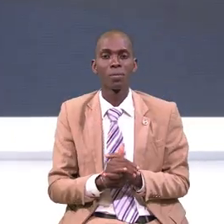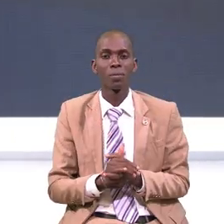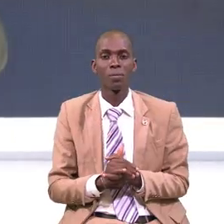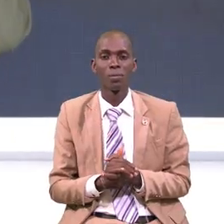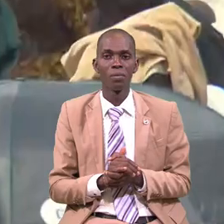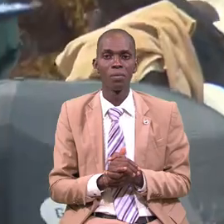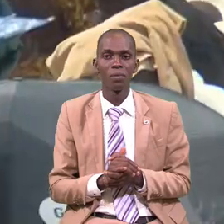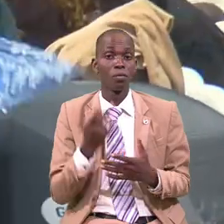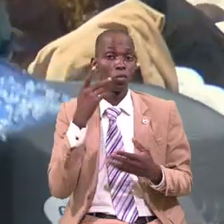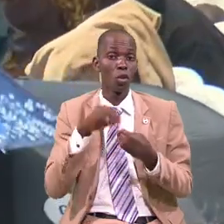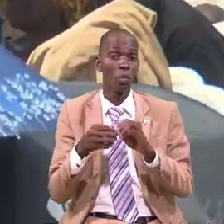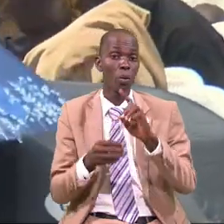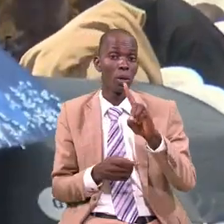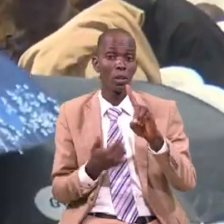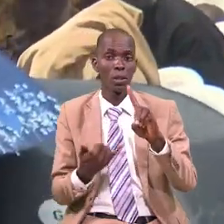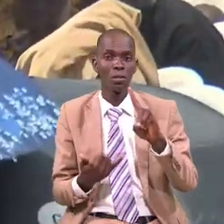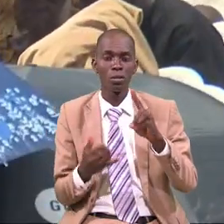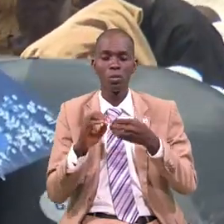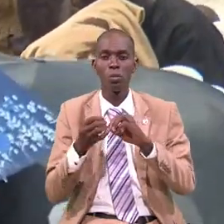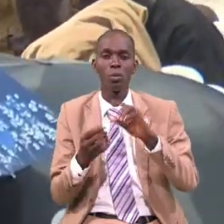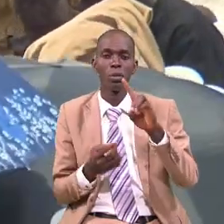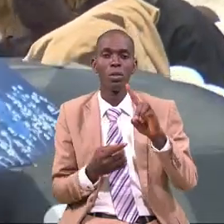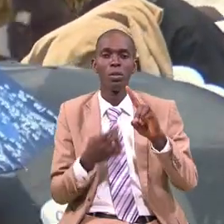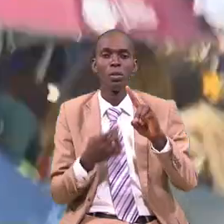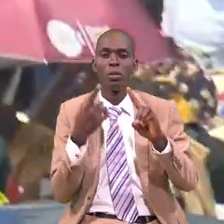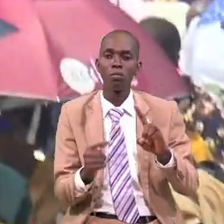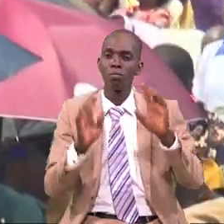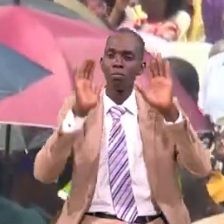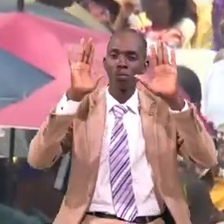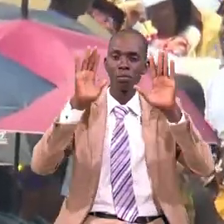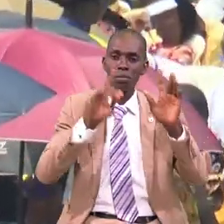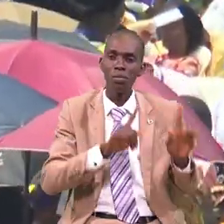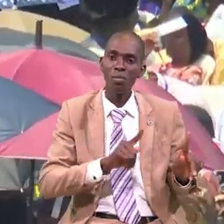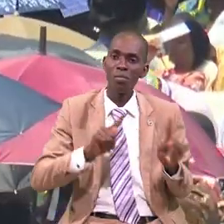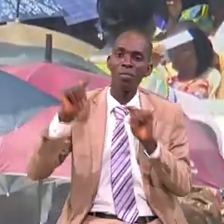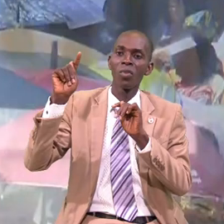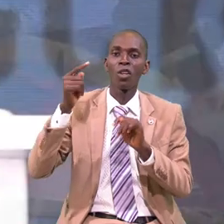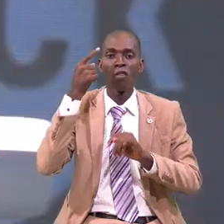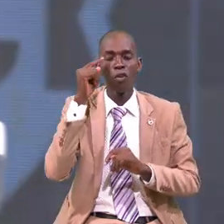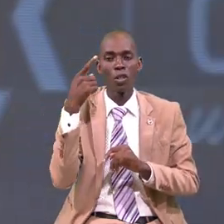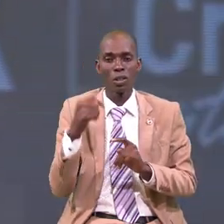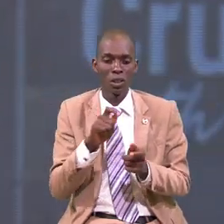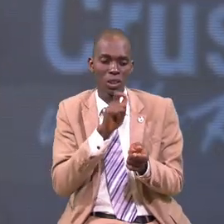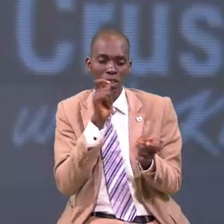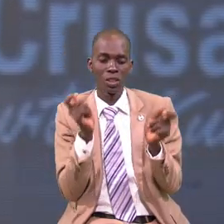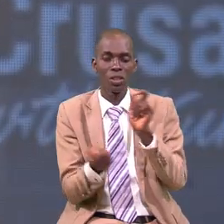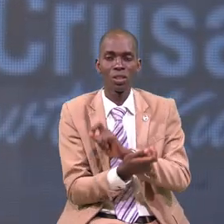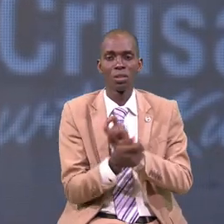Look at number one. Number one, the glorious translation for the